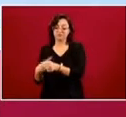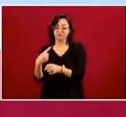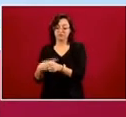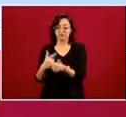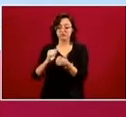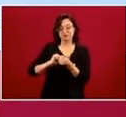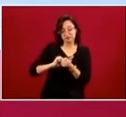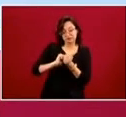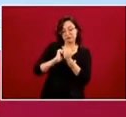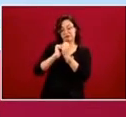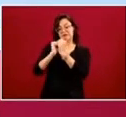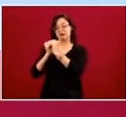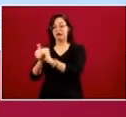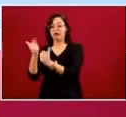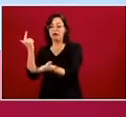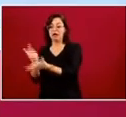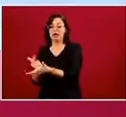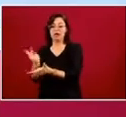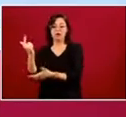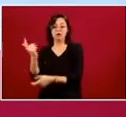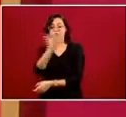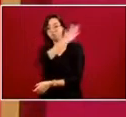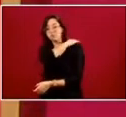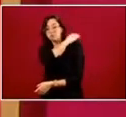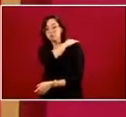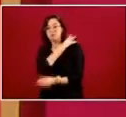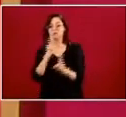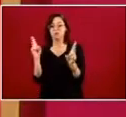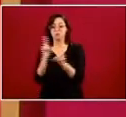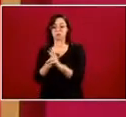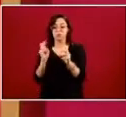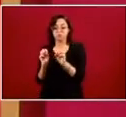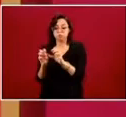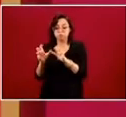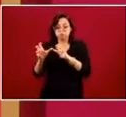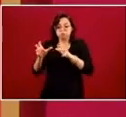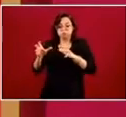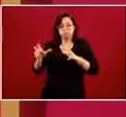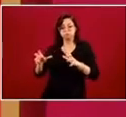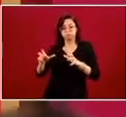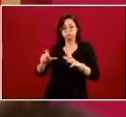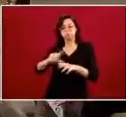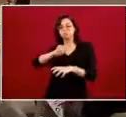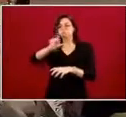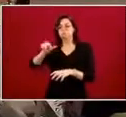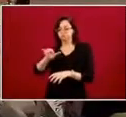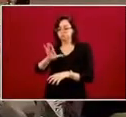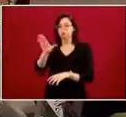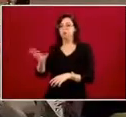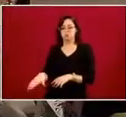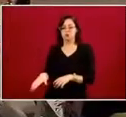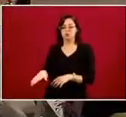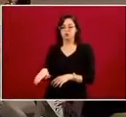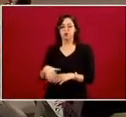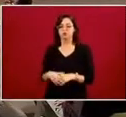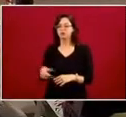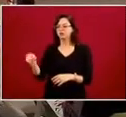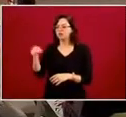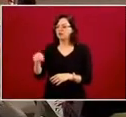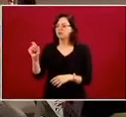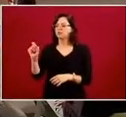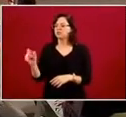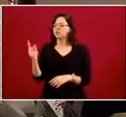certain characteristics that lead to severe complications, and then it can lead to pulmonary disease